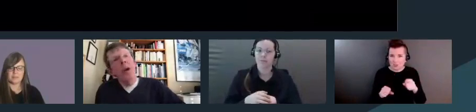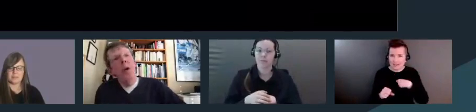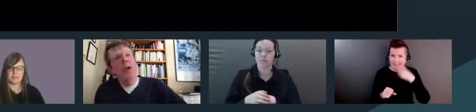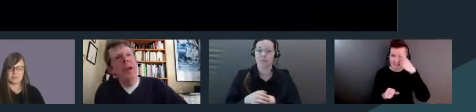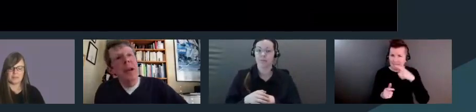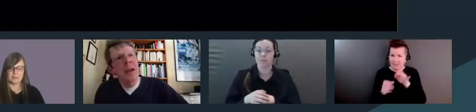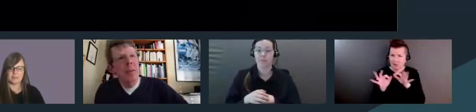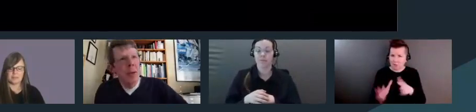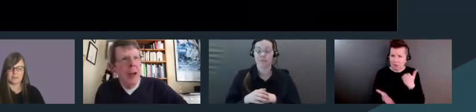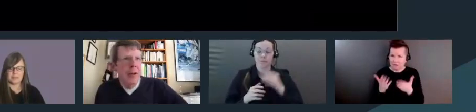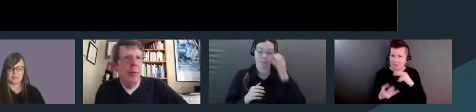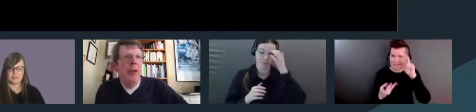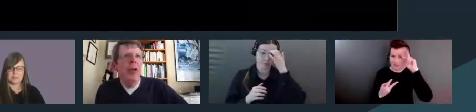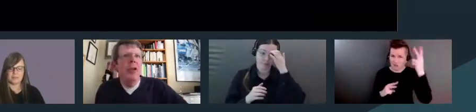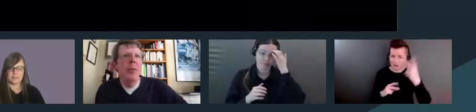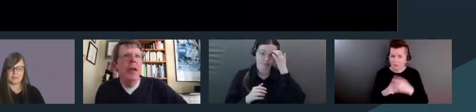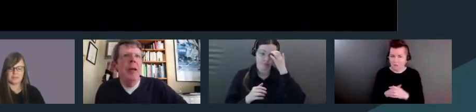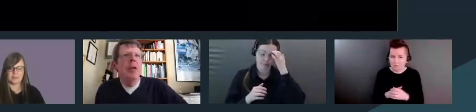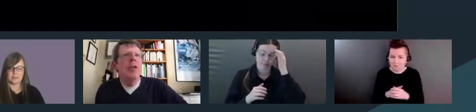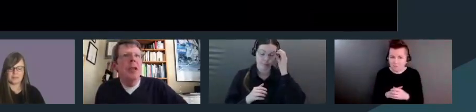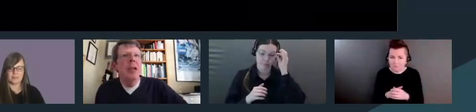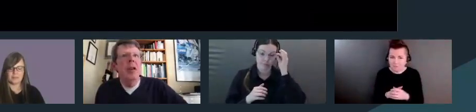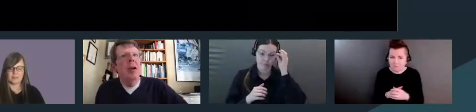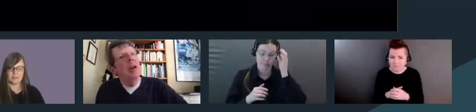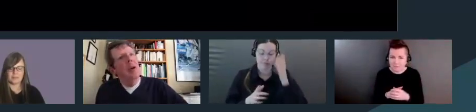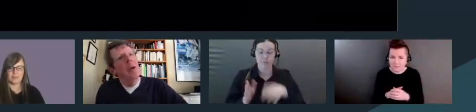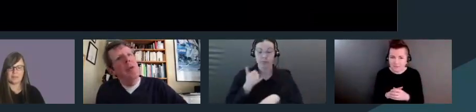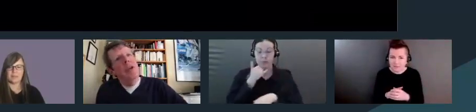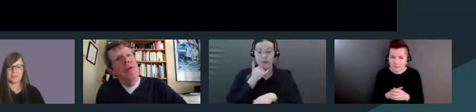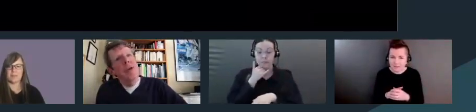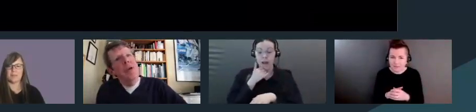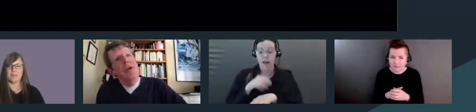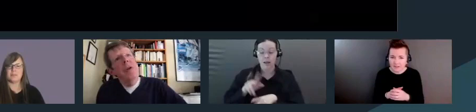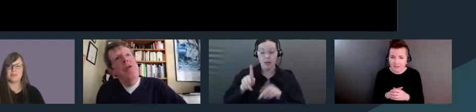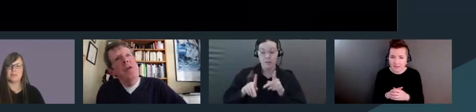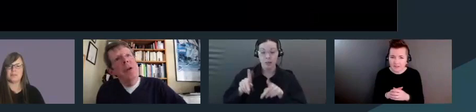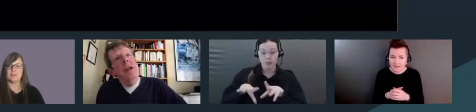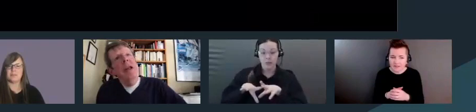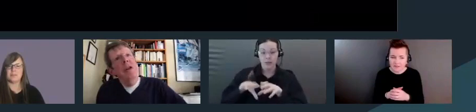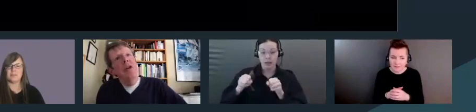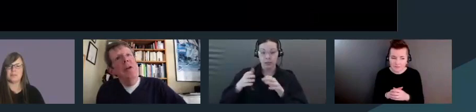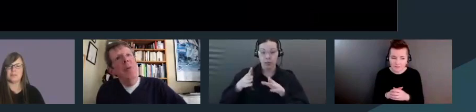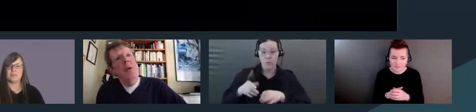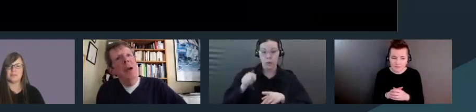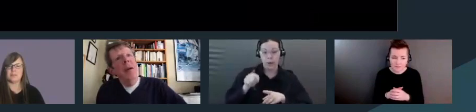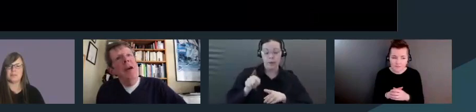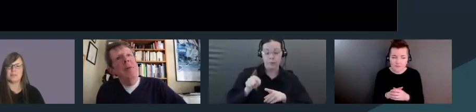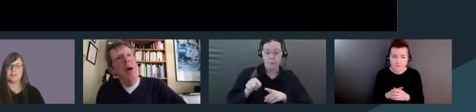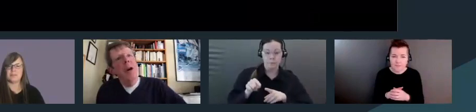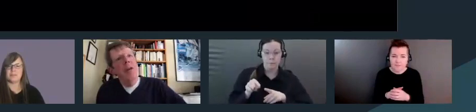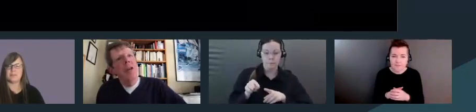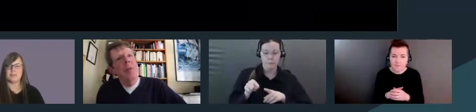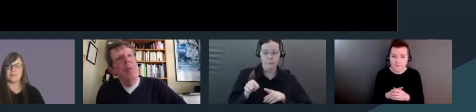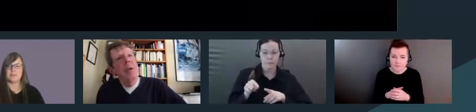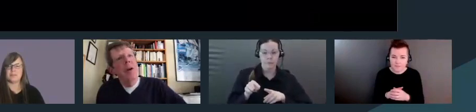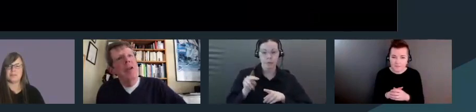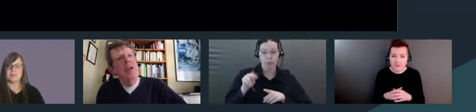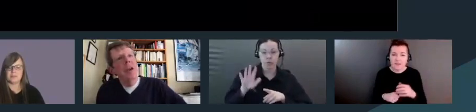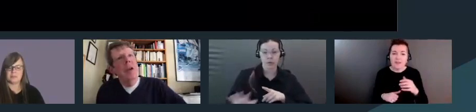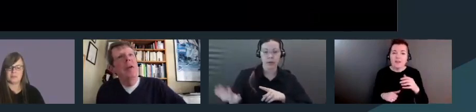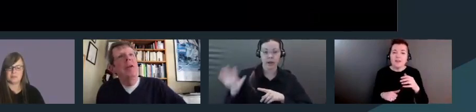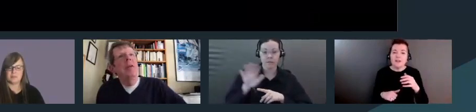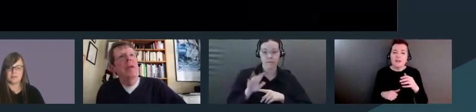There was one course that I had the privilege of being able to sit in on, which was the first fully Inuktitut program as part of the